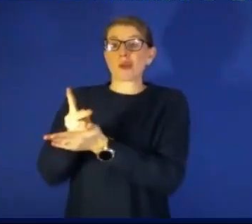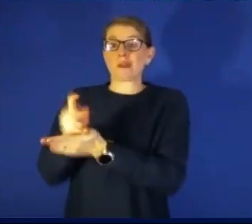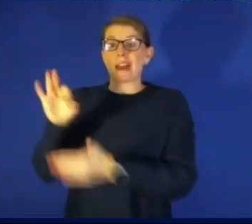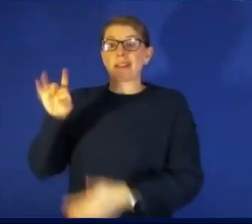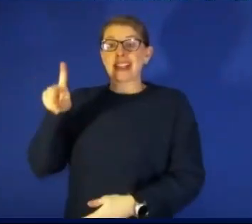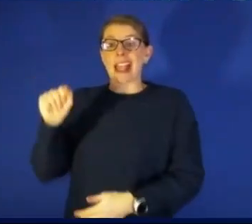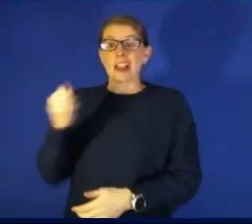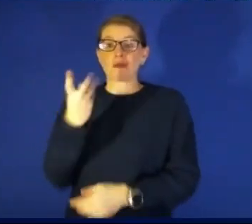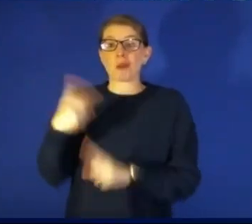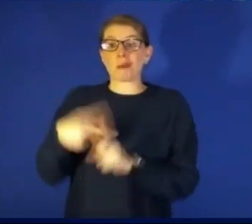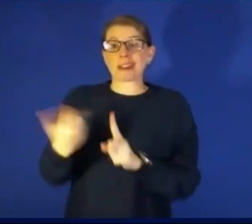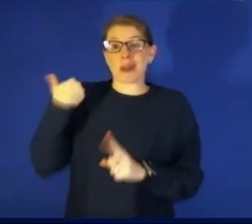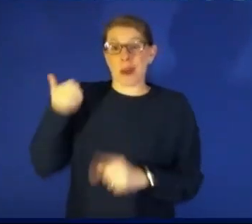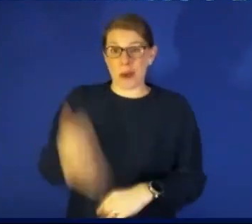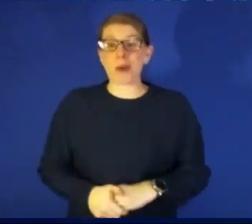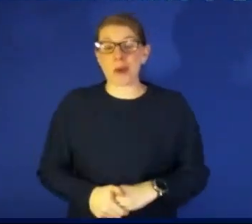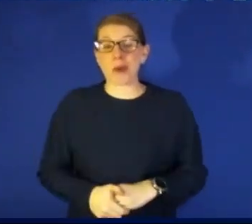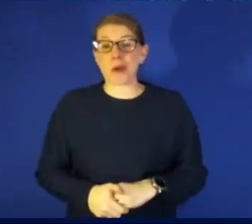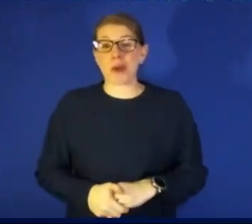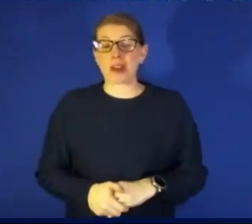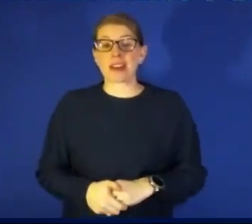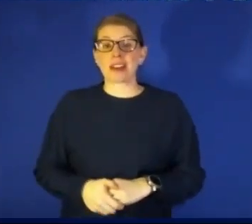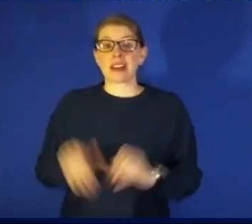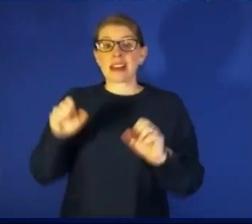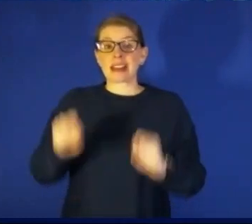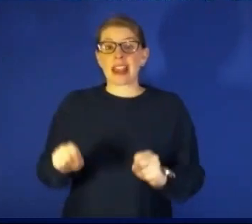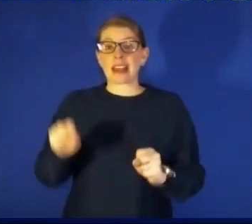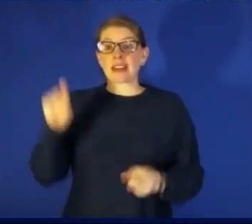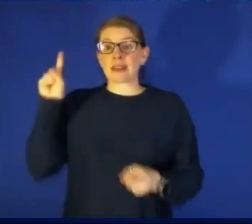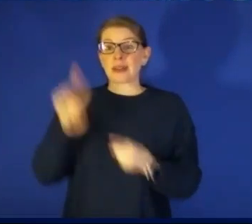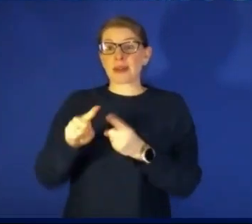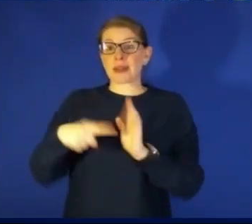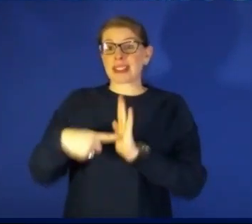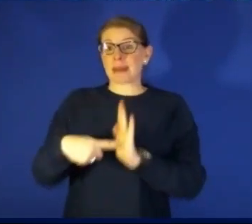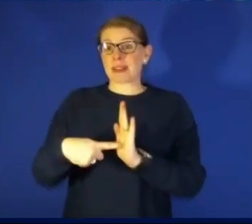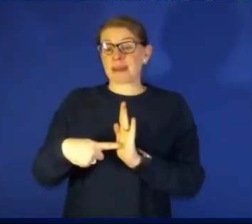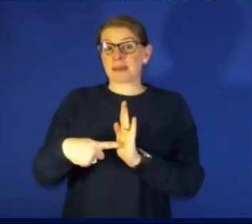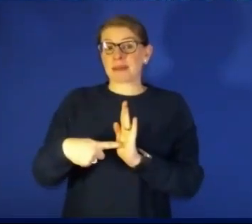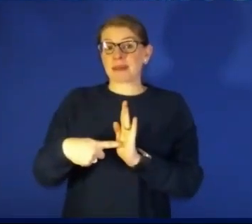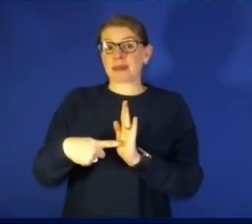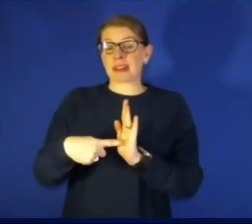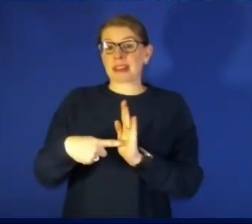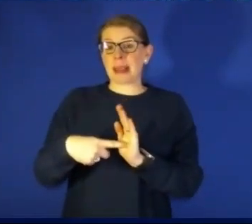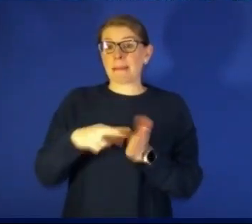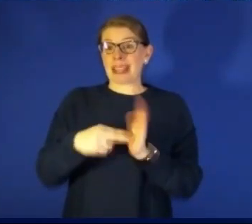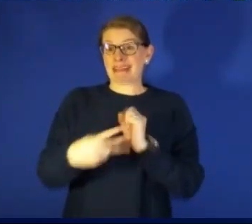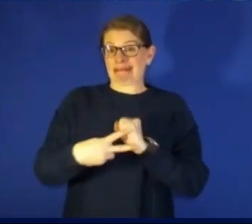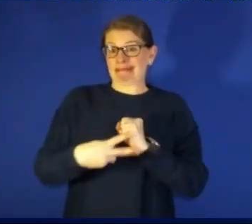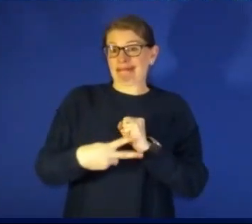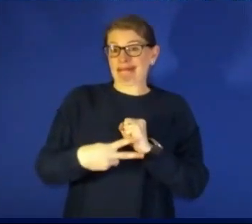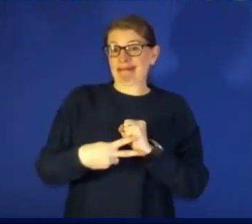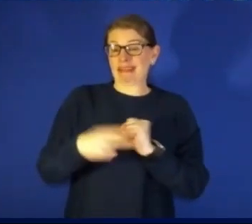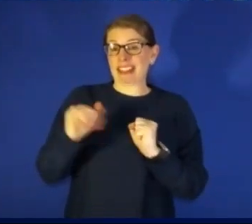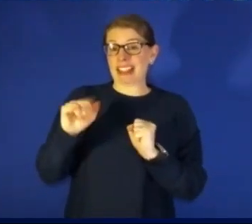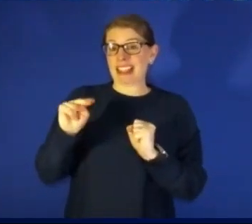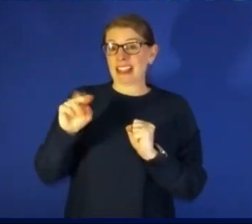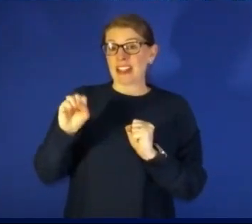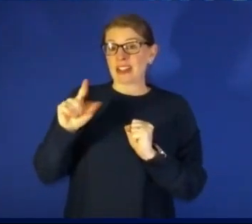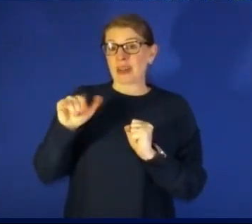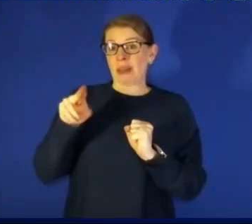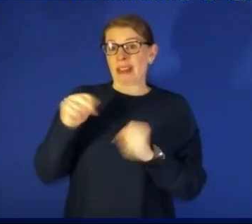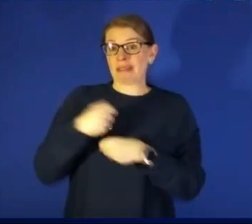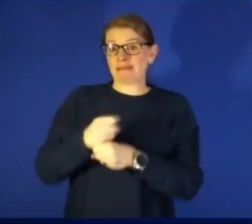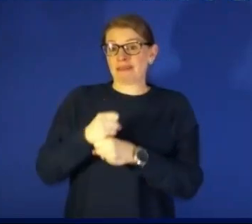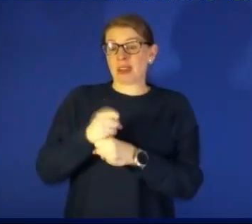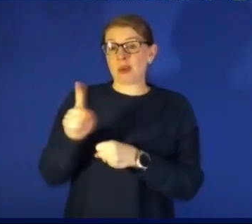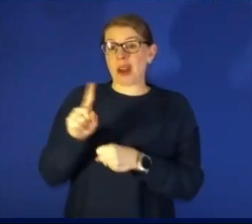ago that can reduce the symptoms and preserve some insulin producing ability in the pancreas